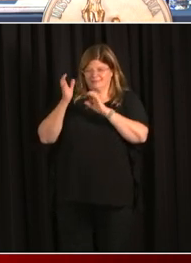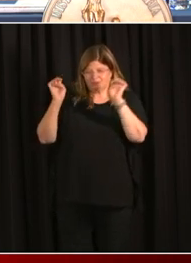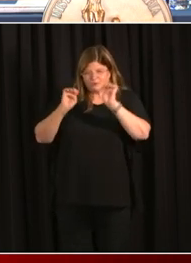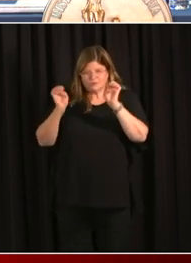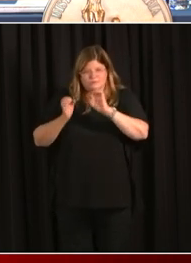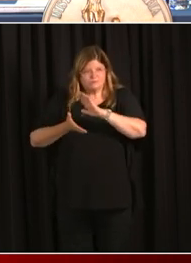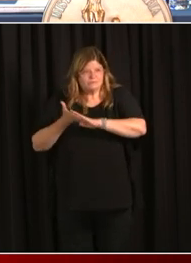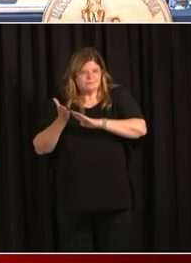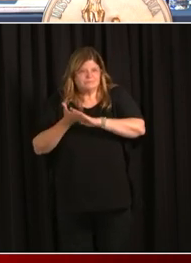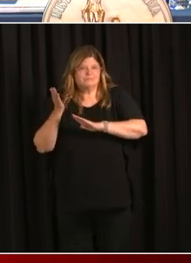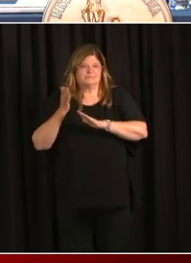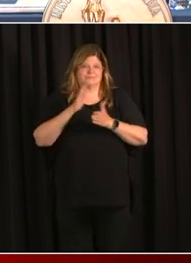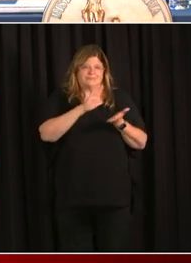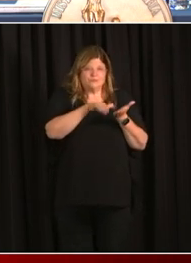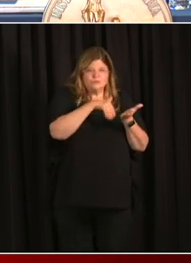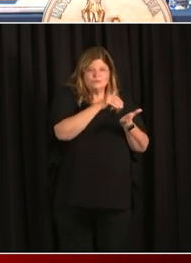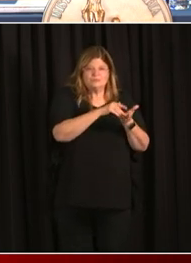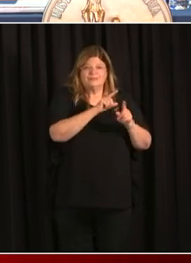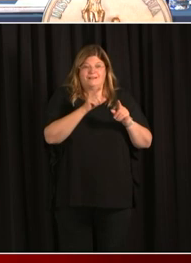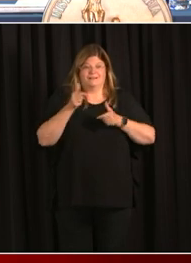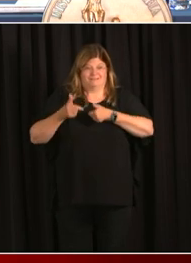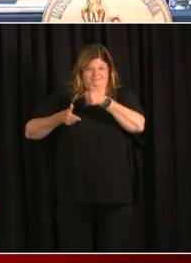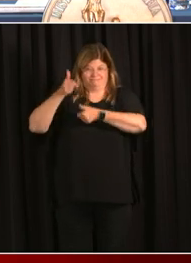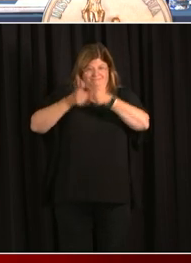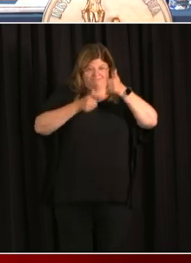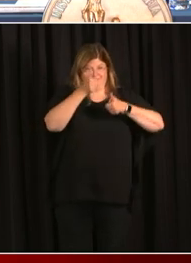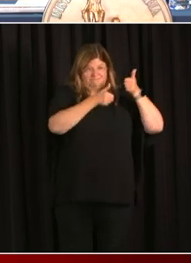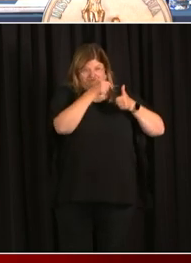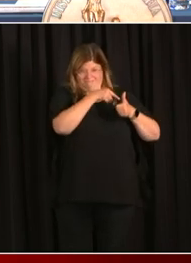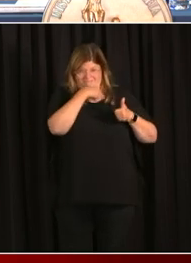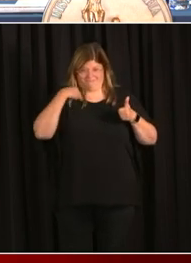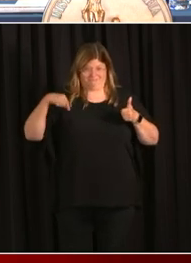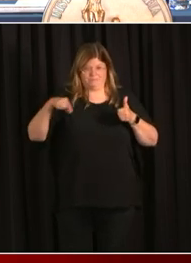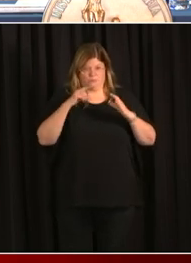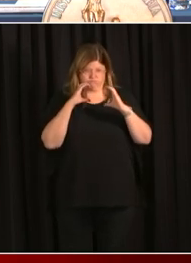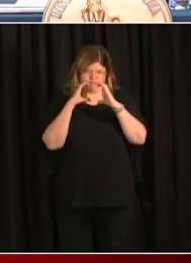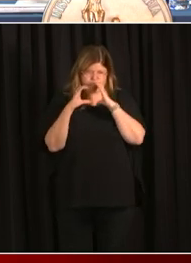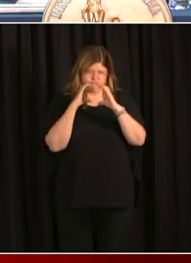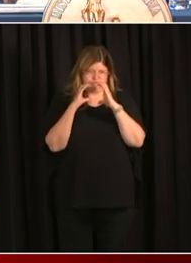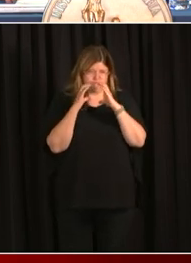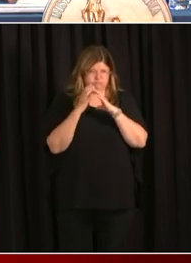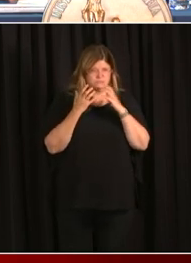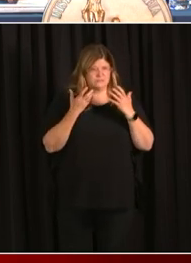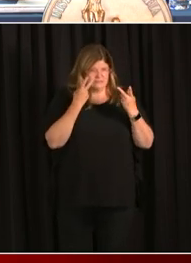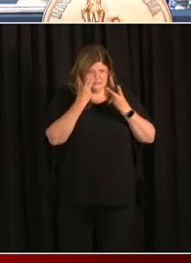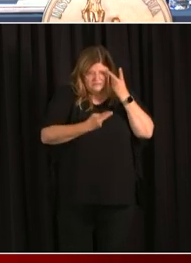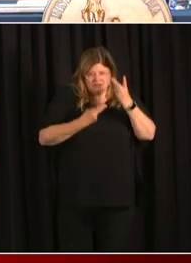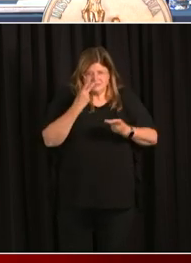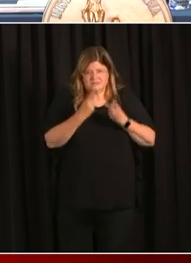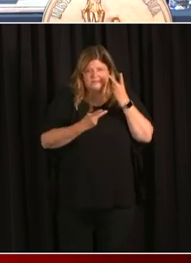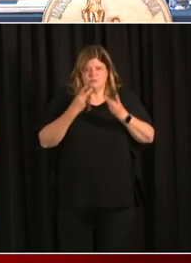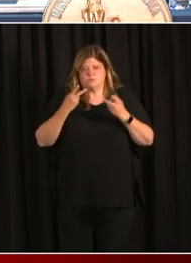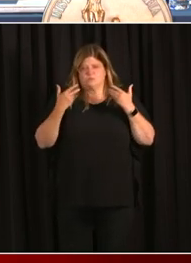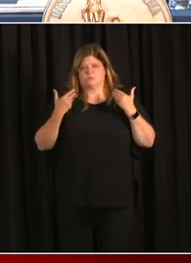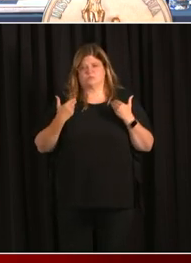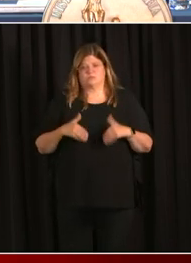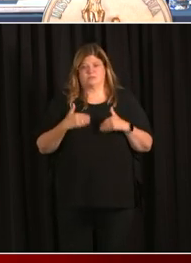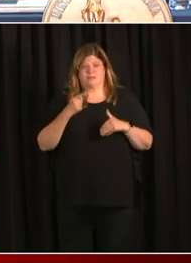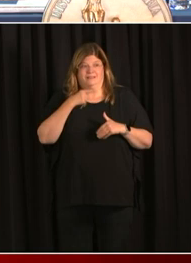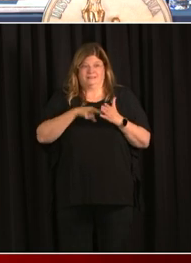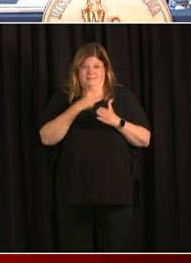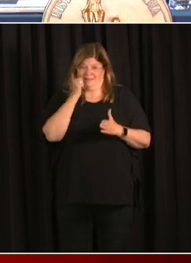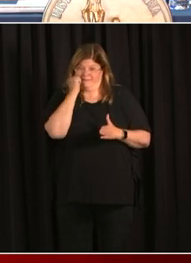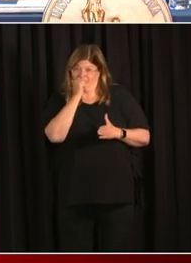our executive team, communications team, who you have seen at some points